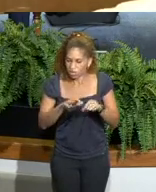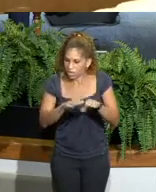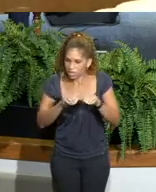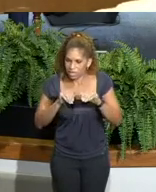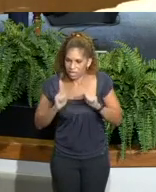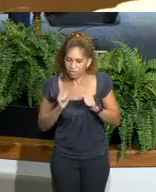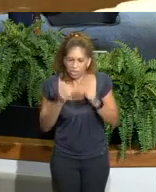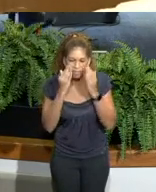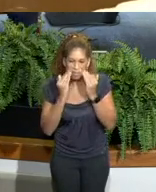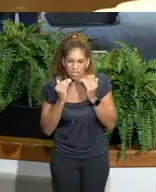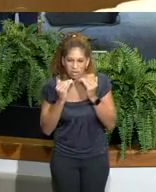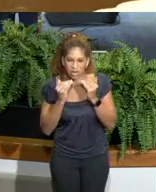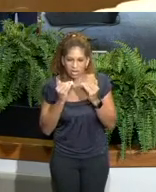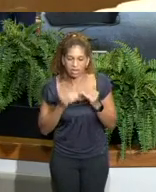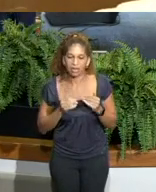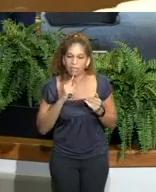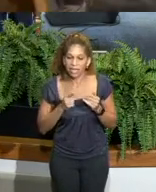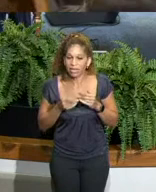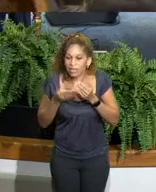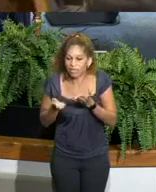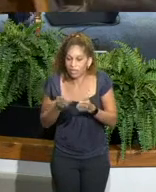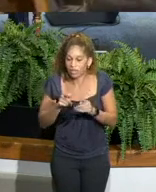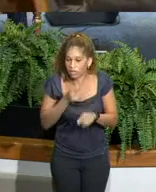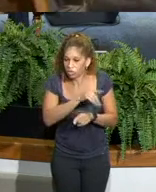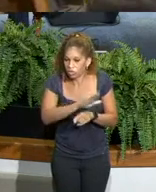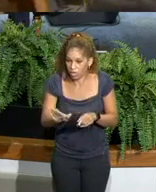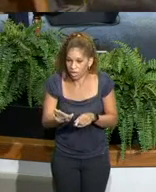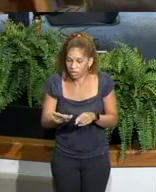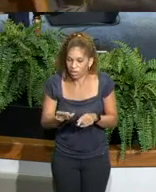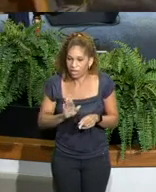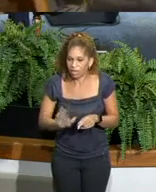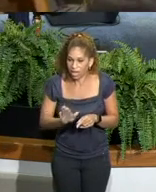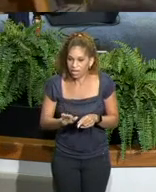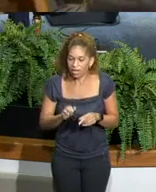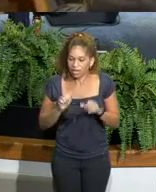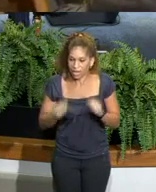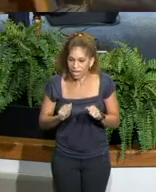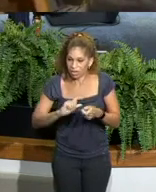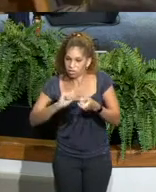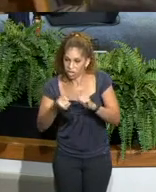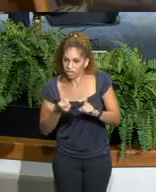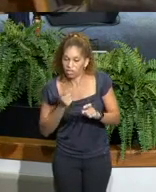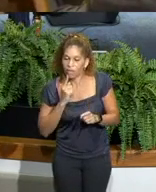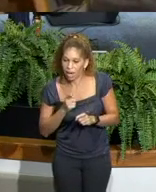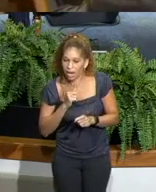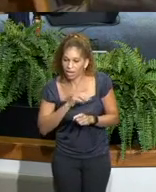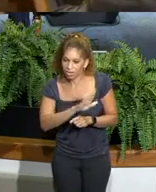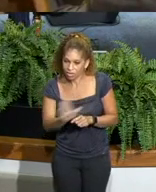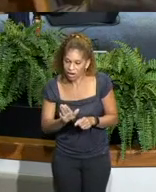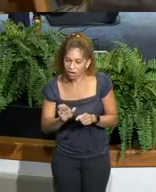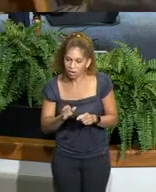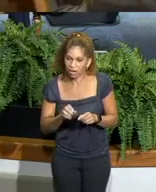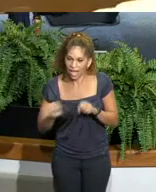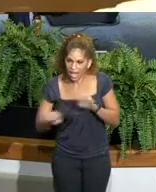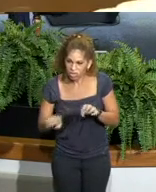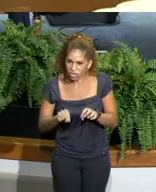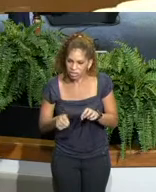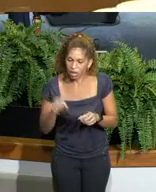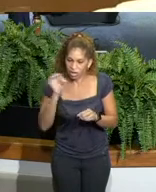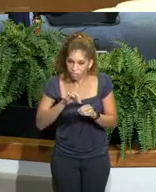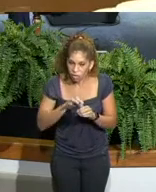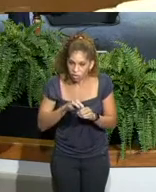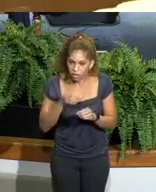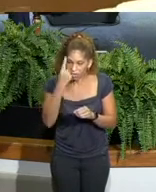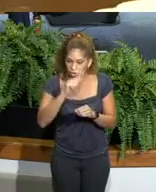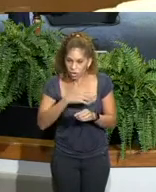on you. They can change it by their actions. They can vote for things